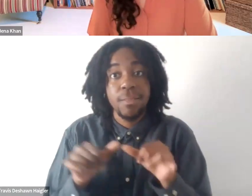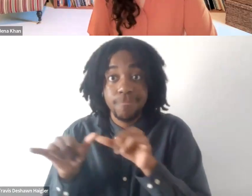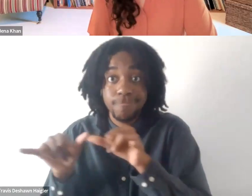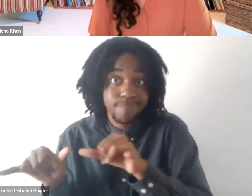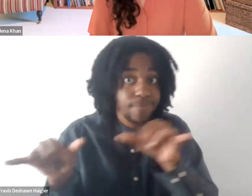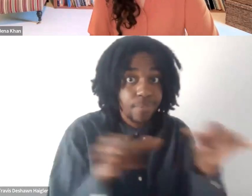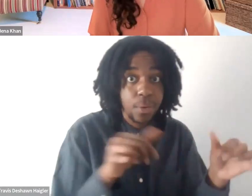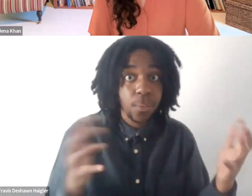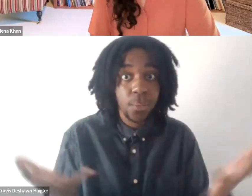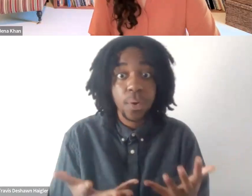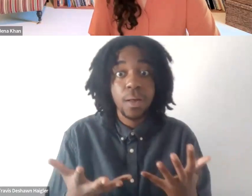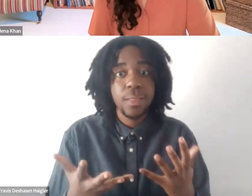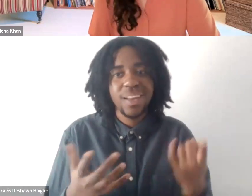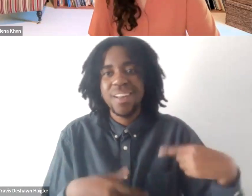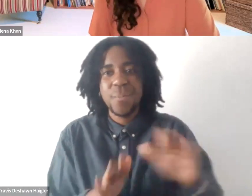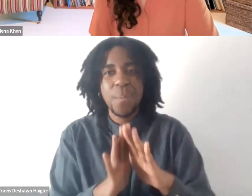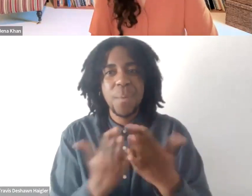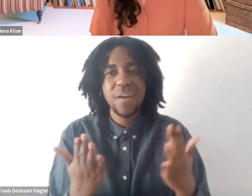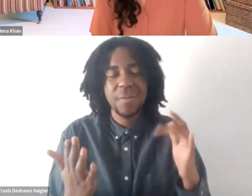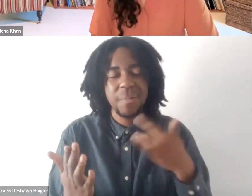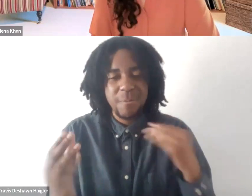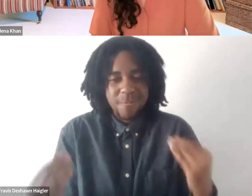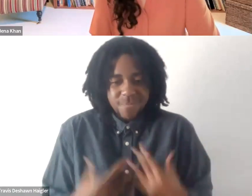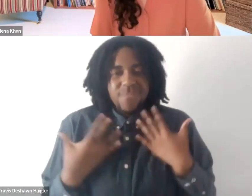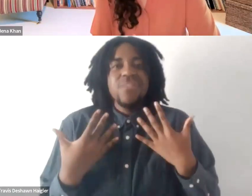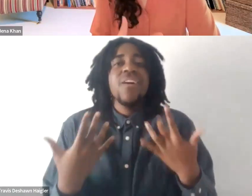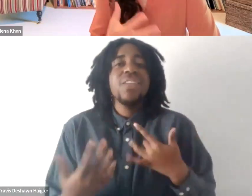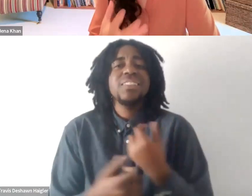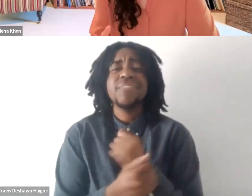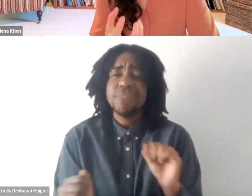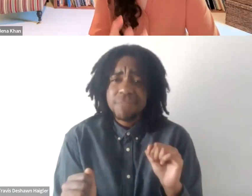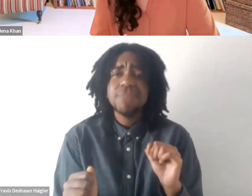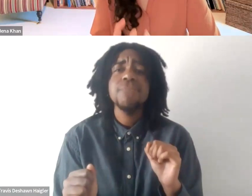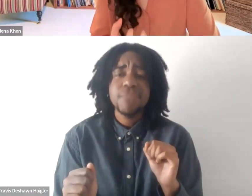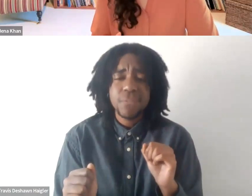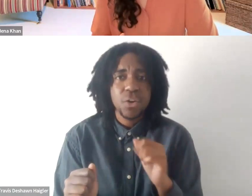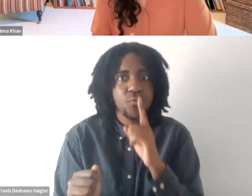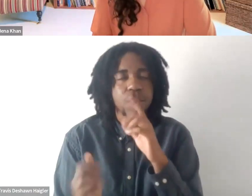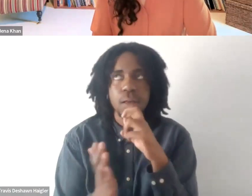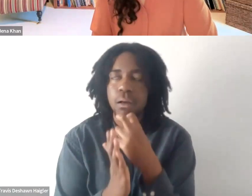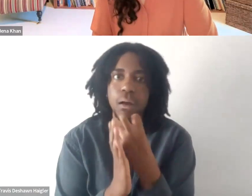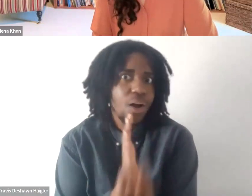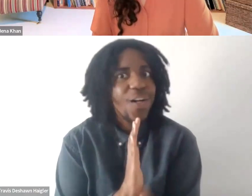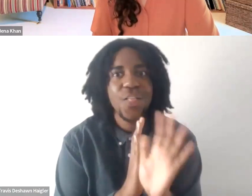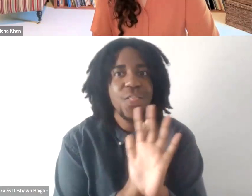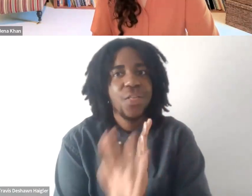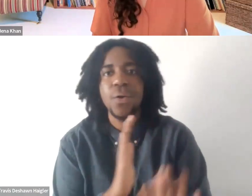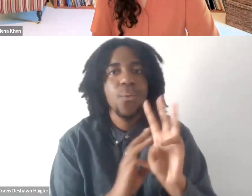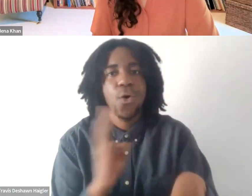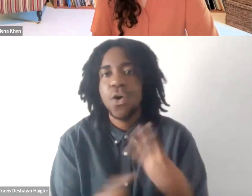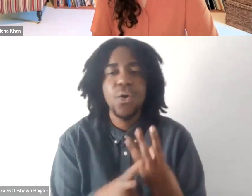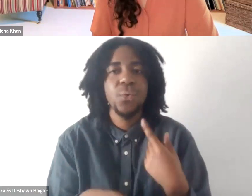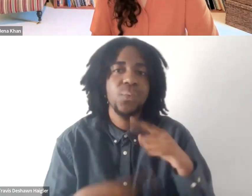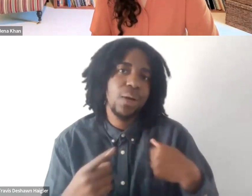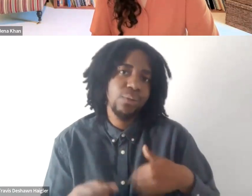them was that they all just made me feel safe and, like really immersed in their world during the time that I was reading them. And I